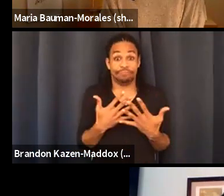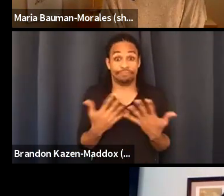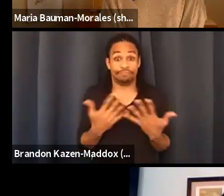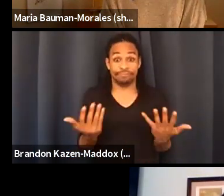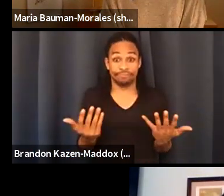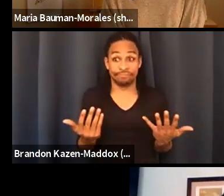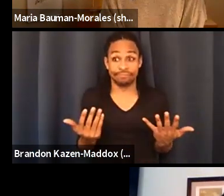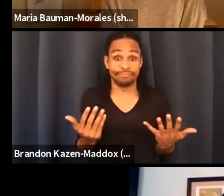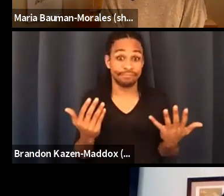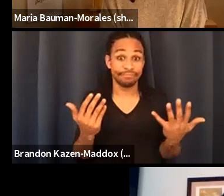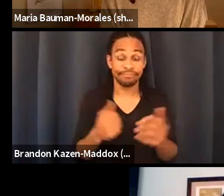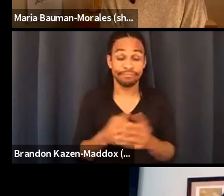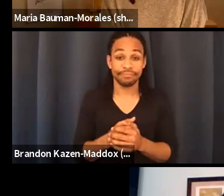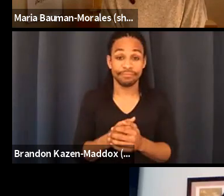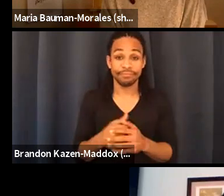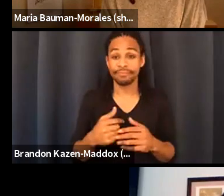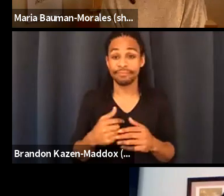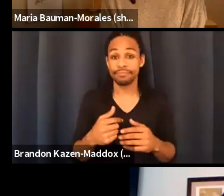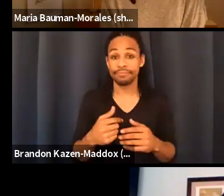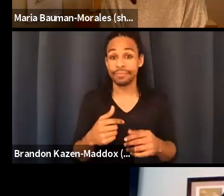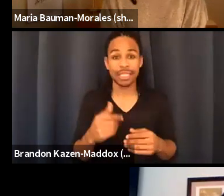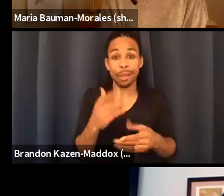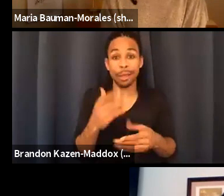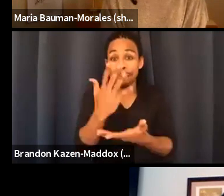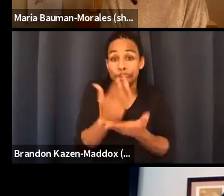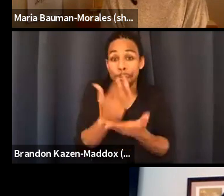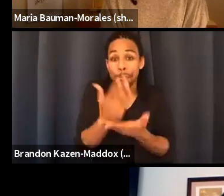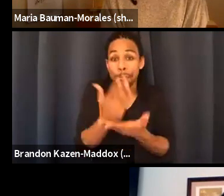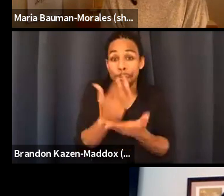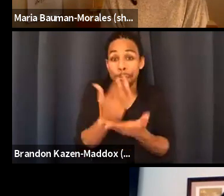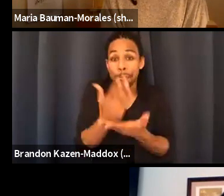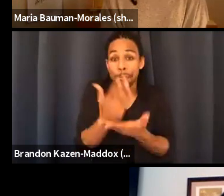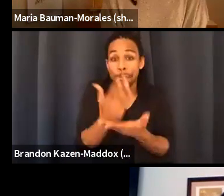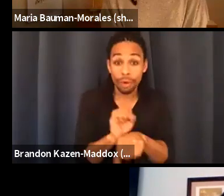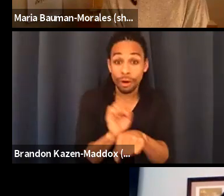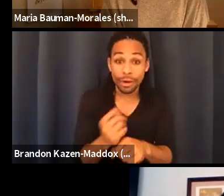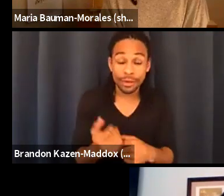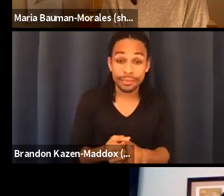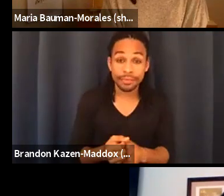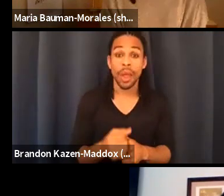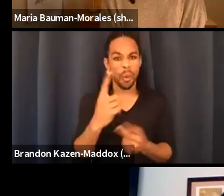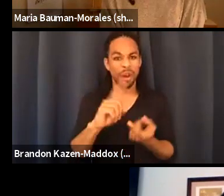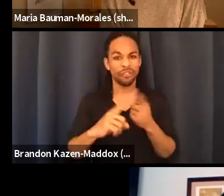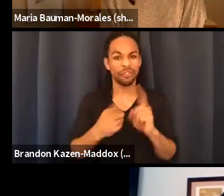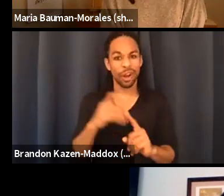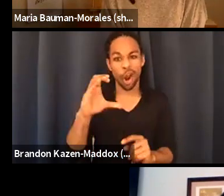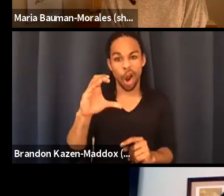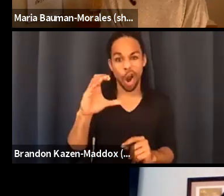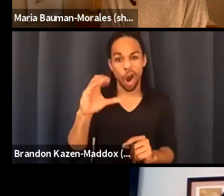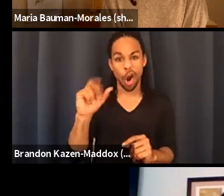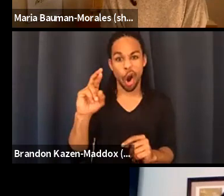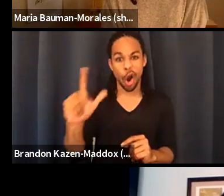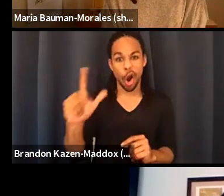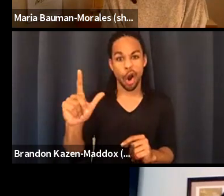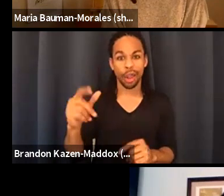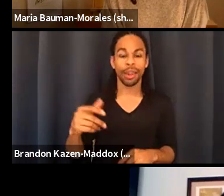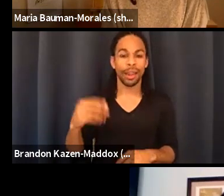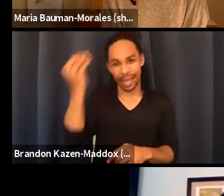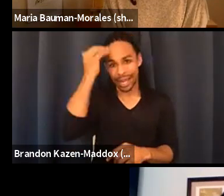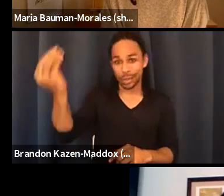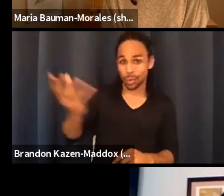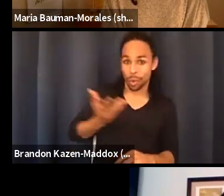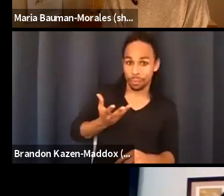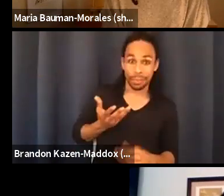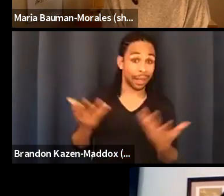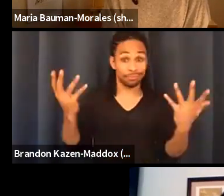friend, Carlton Turner. He was like, you know, Millicent, you're not wired any other way. You know, I am a freedom fighter at heart.